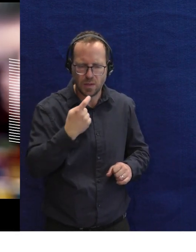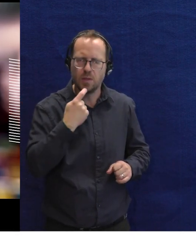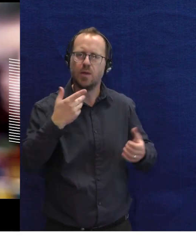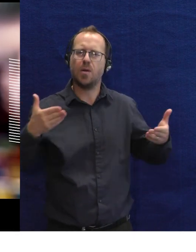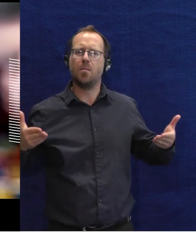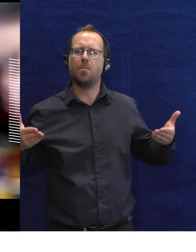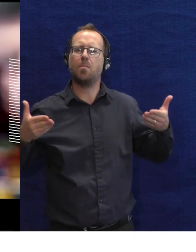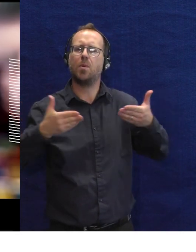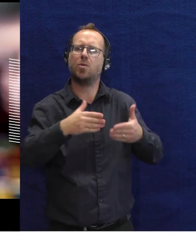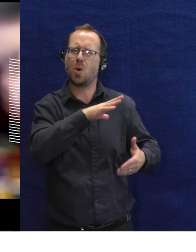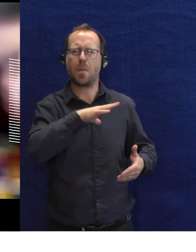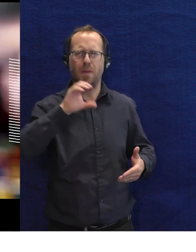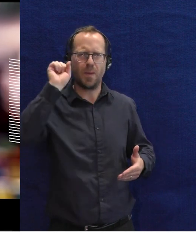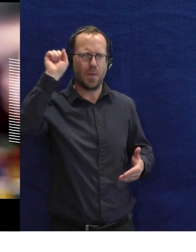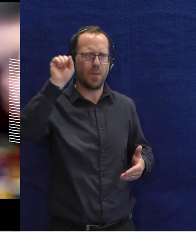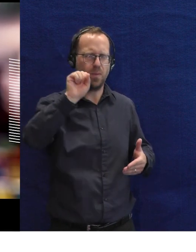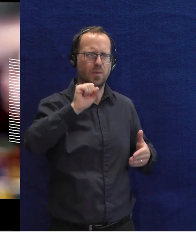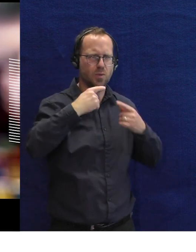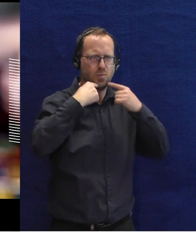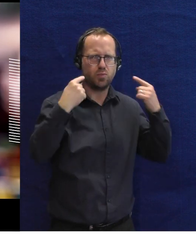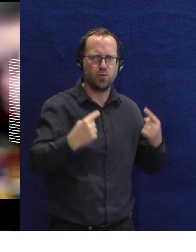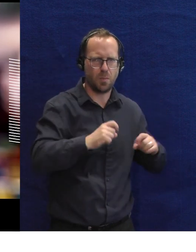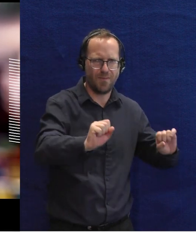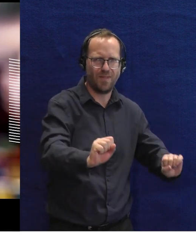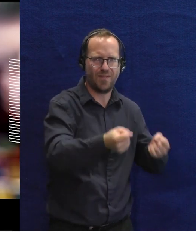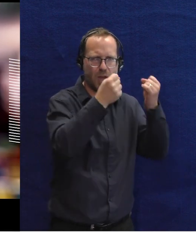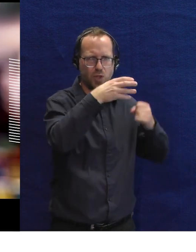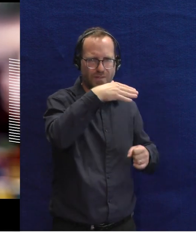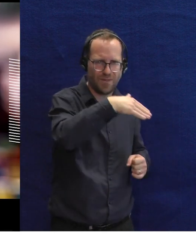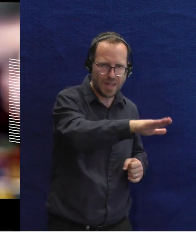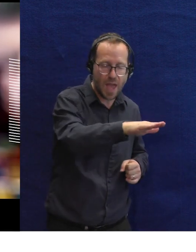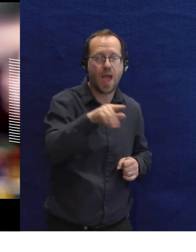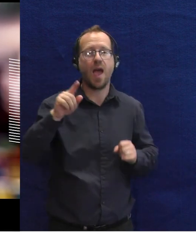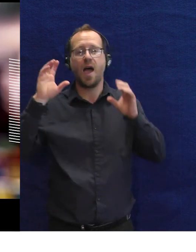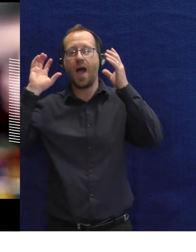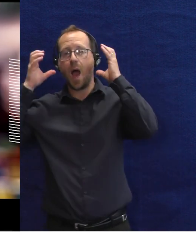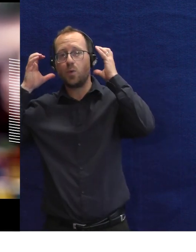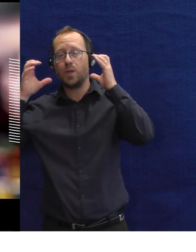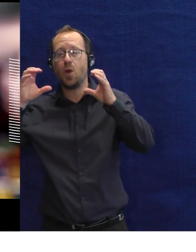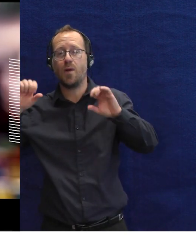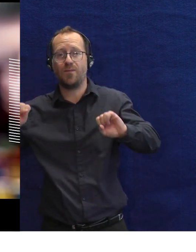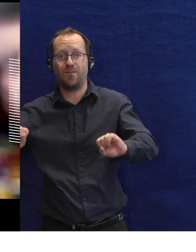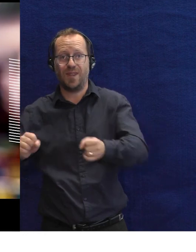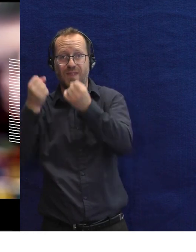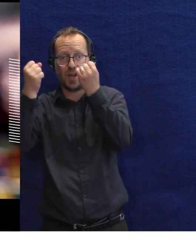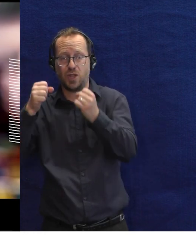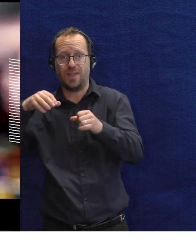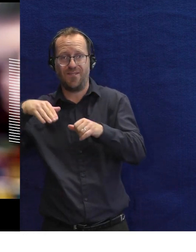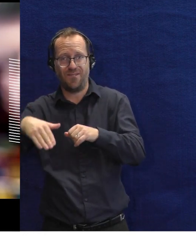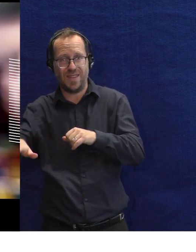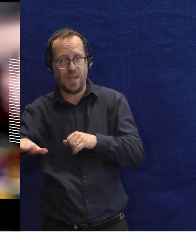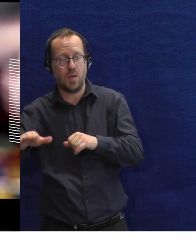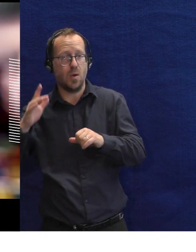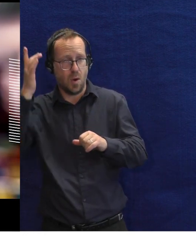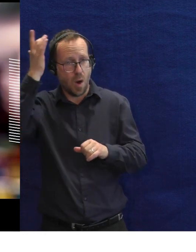way. Because it can be done not only by professionals, but it can be provided to teachers, it can be provided to